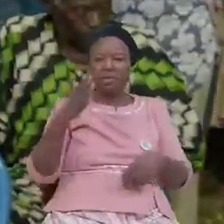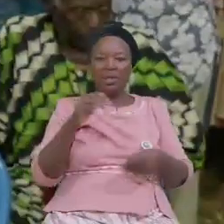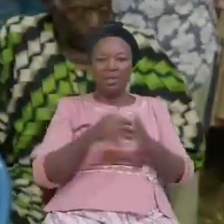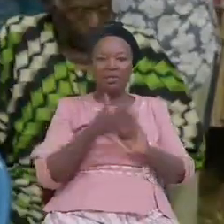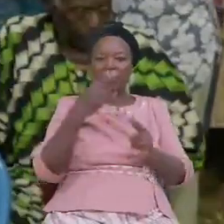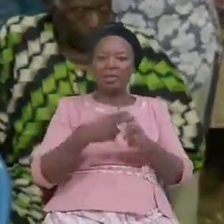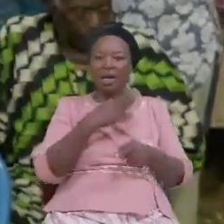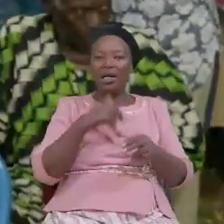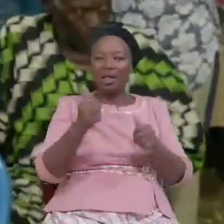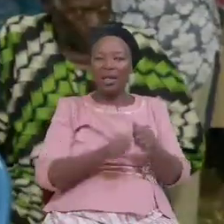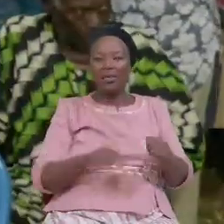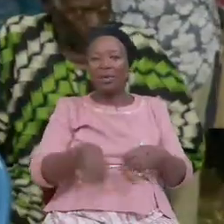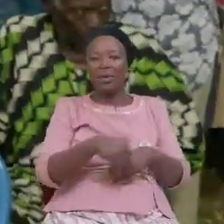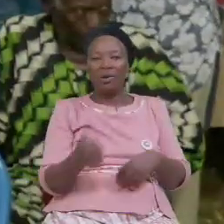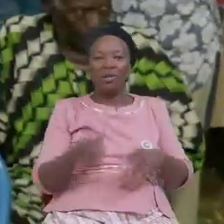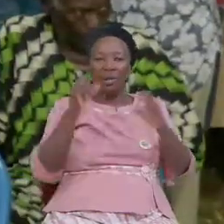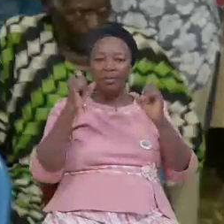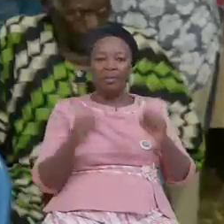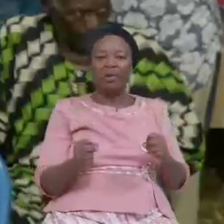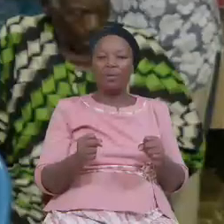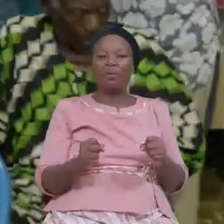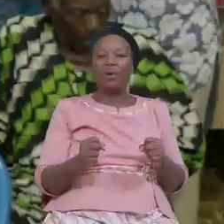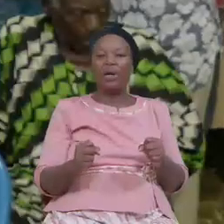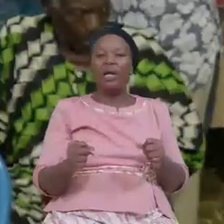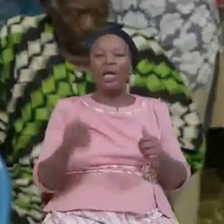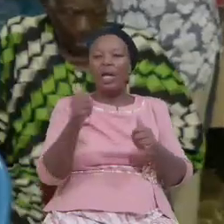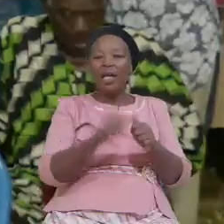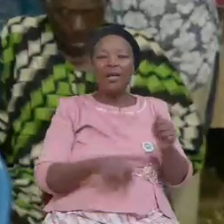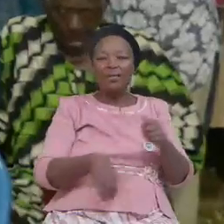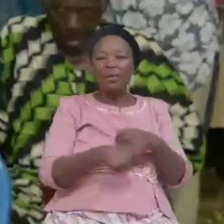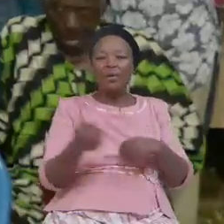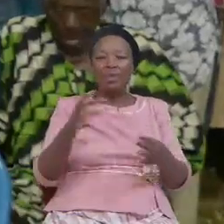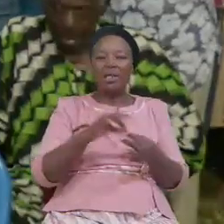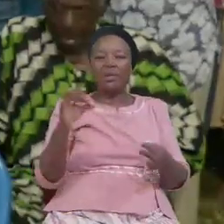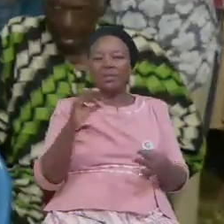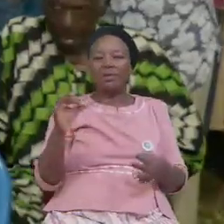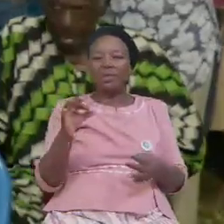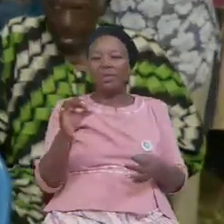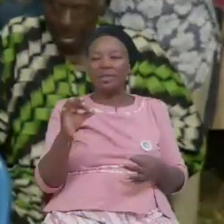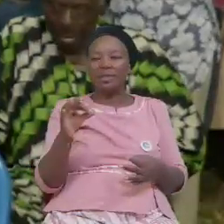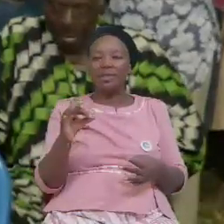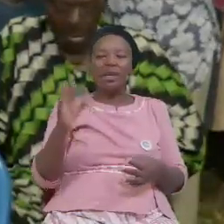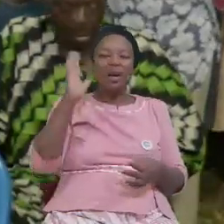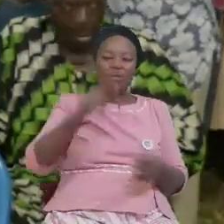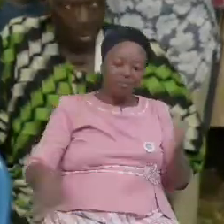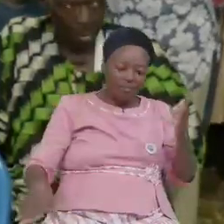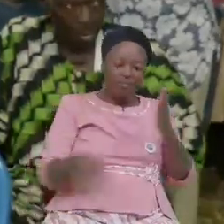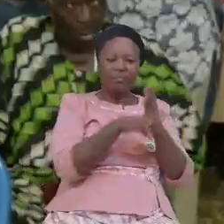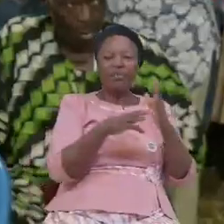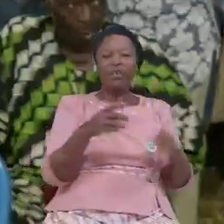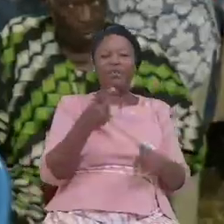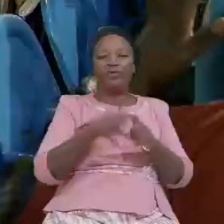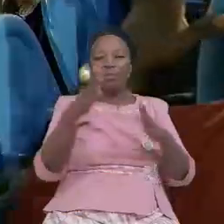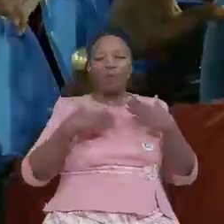every other power, every other spirit will get away from your body.